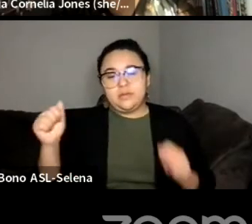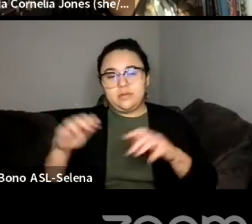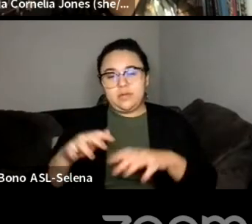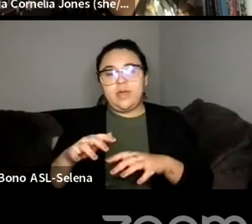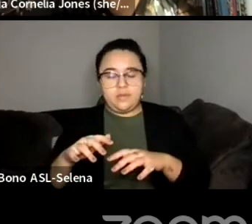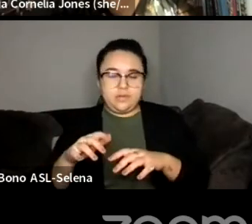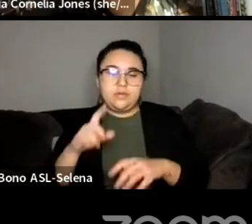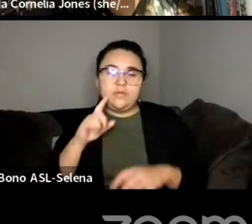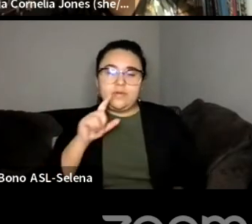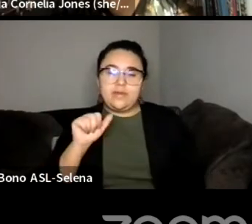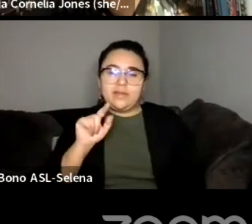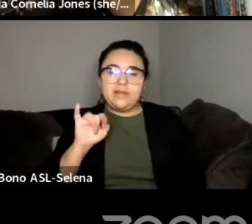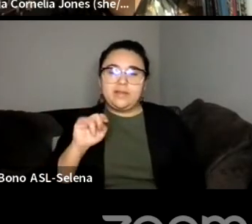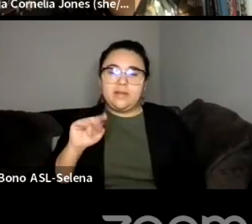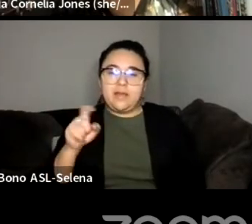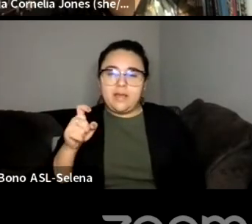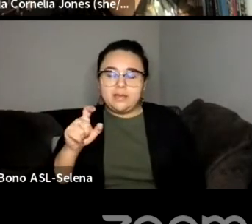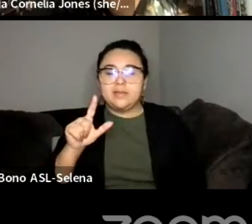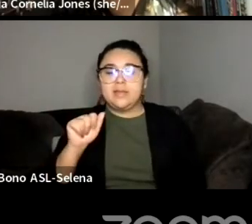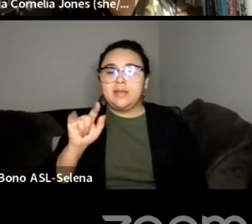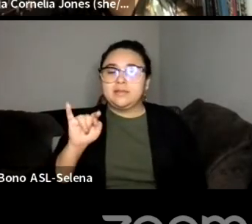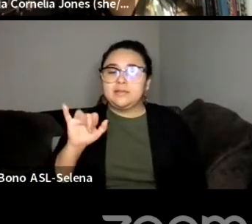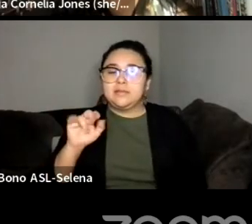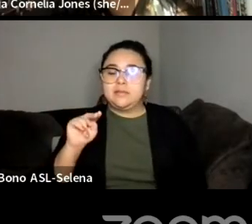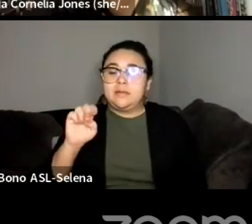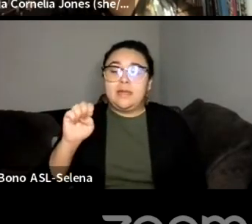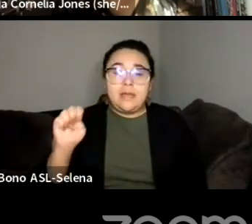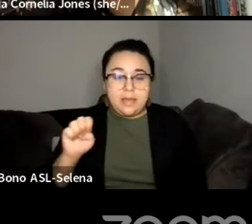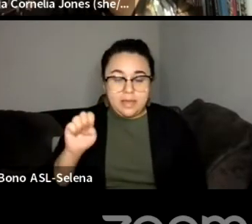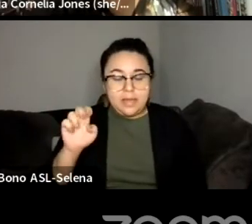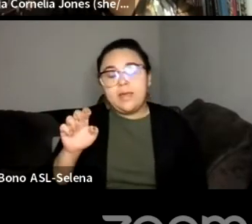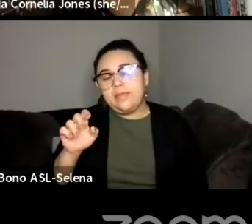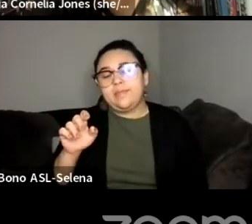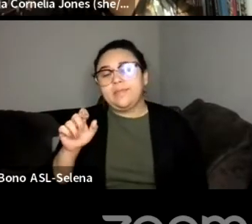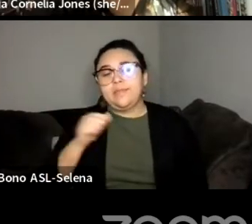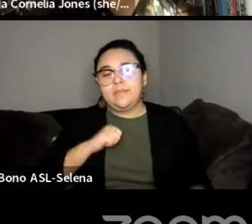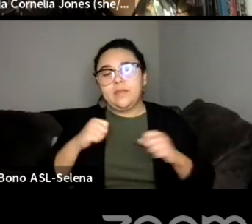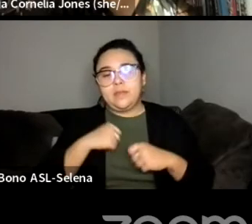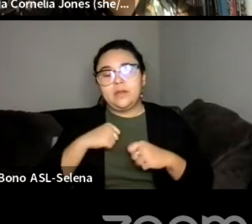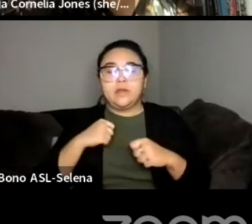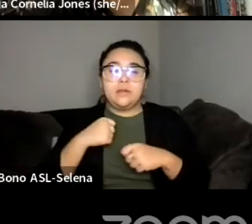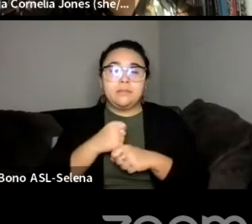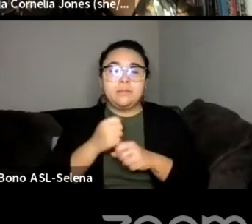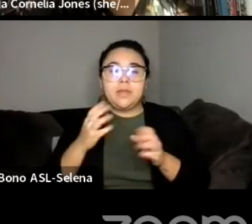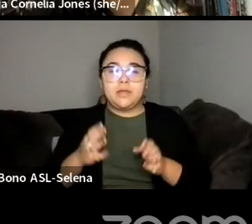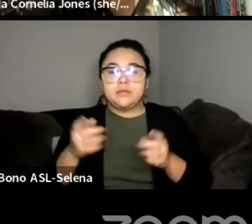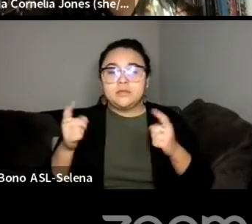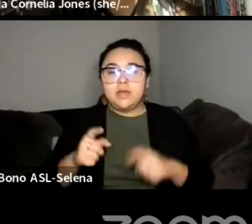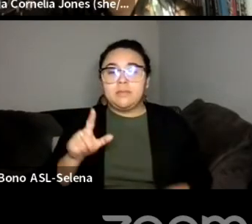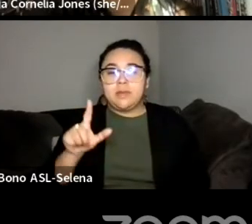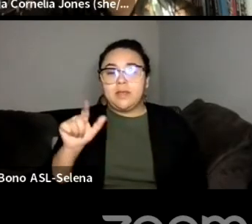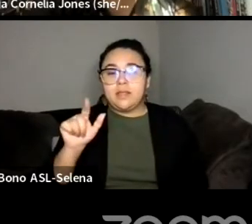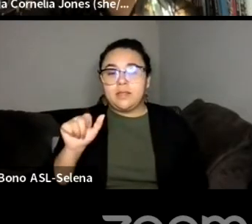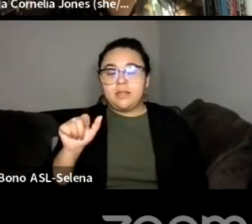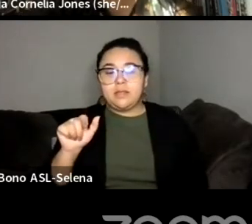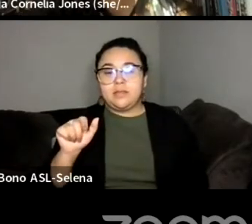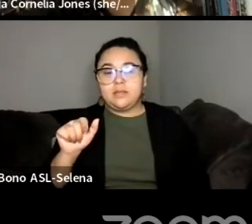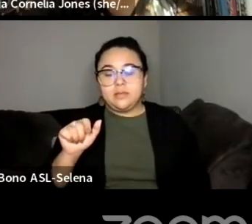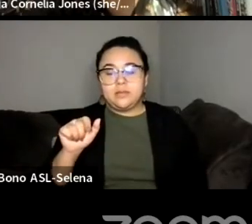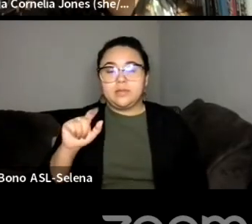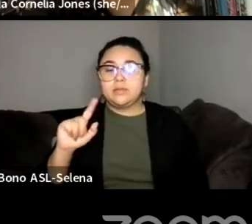of Latinx, Latine theater makers that happened in LA. And for me, it was the first time that I